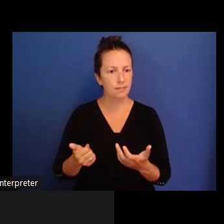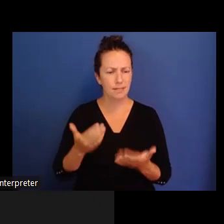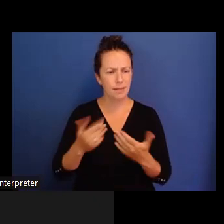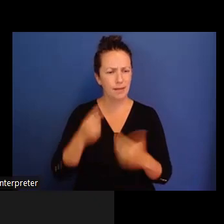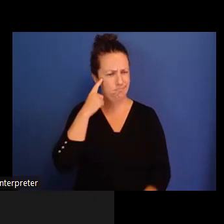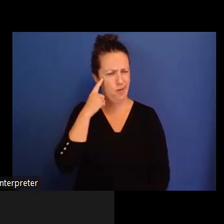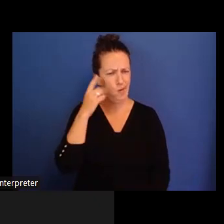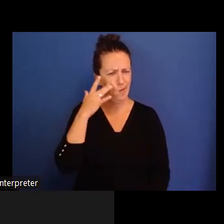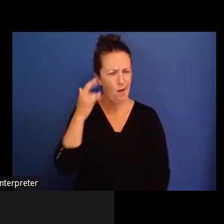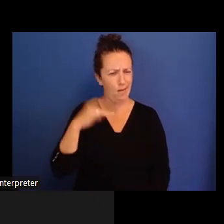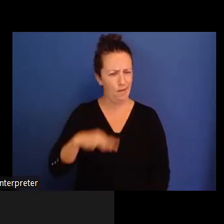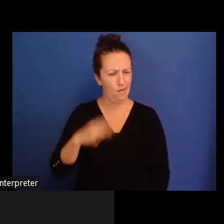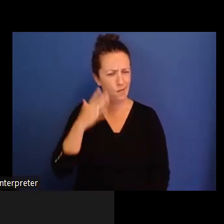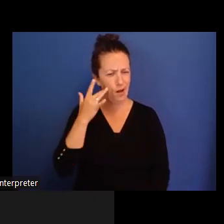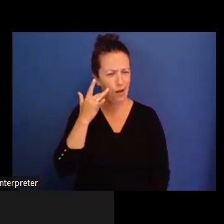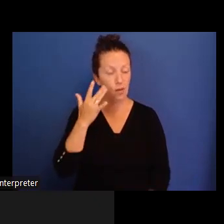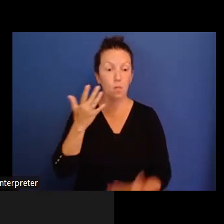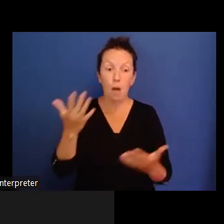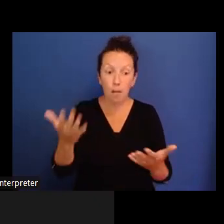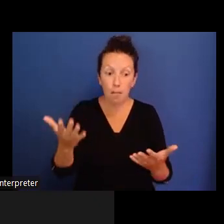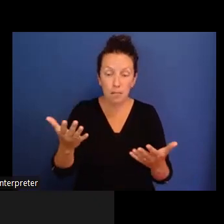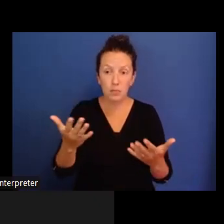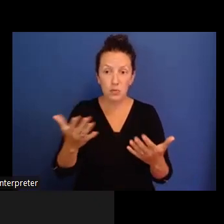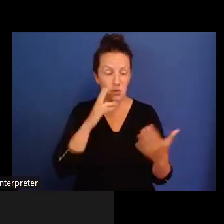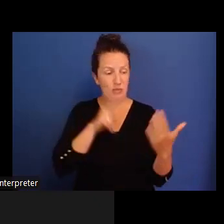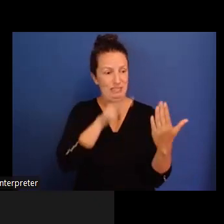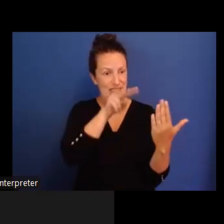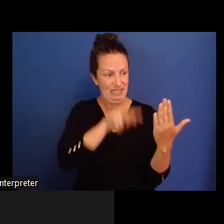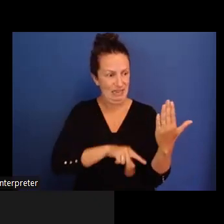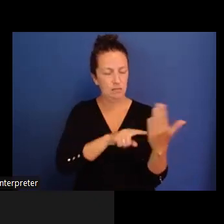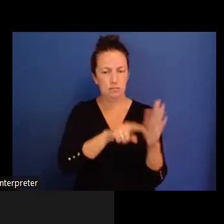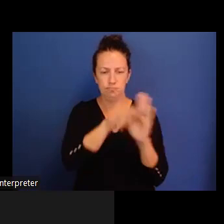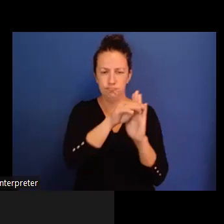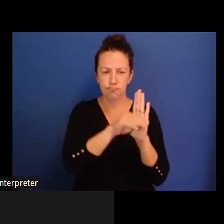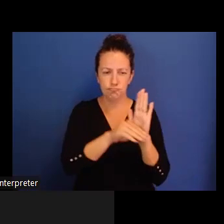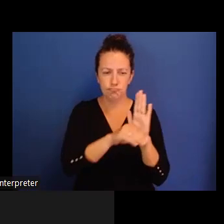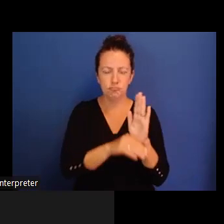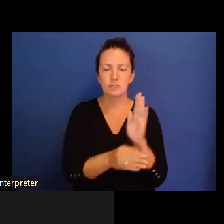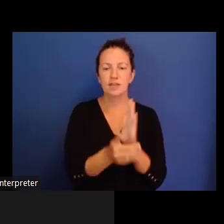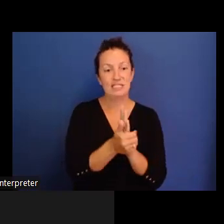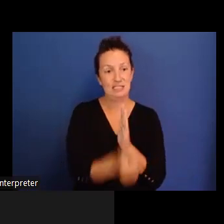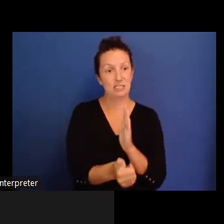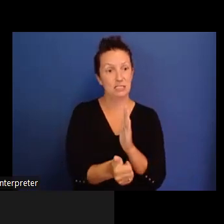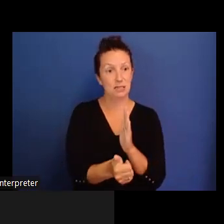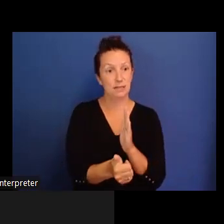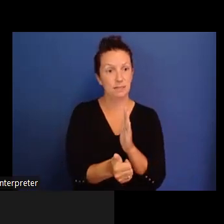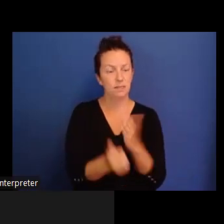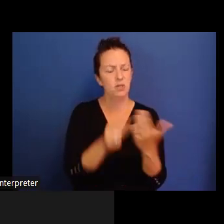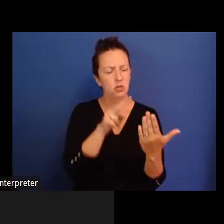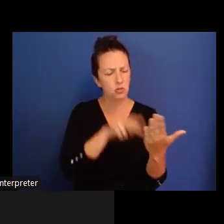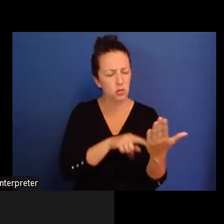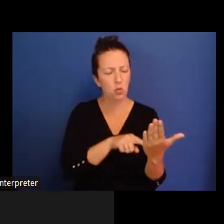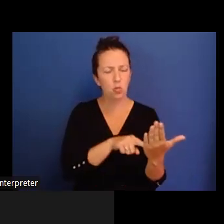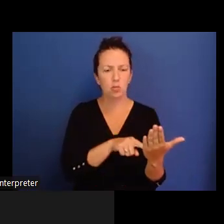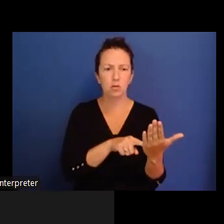It is useful because, as I said, it's showing you a list of skills. So it's giving you more words, more sort of